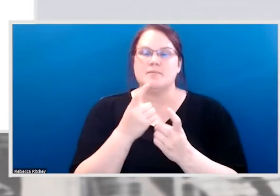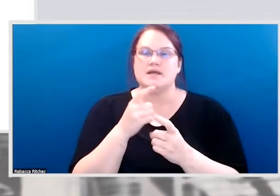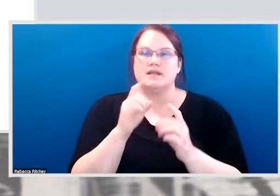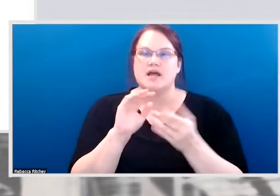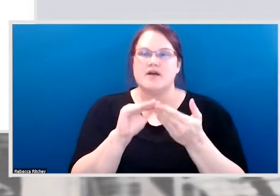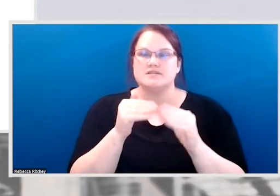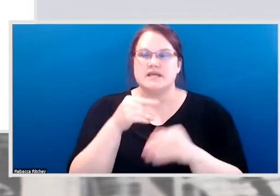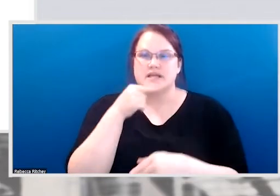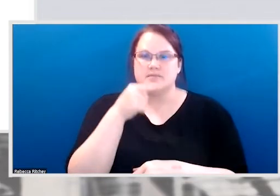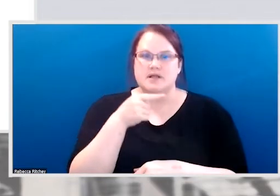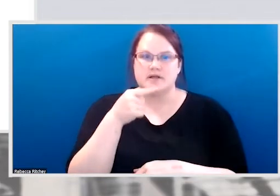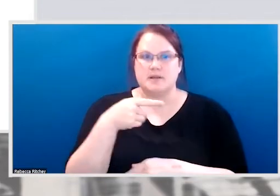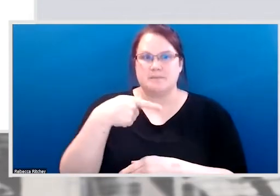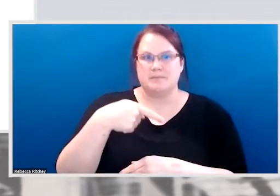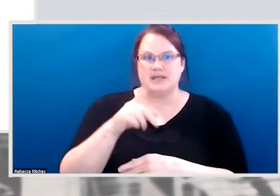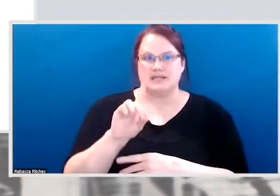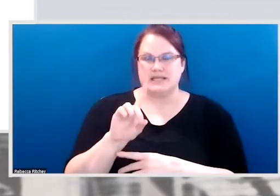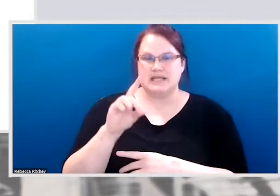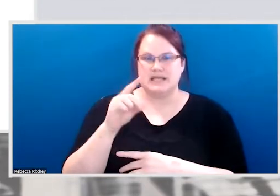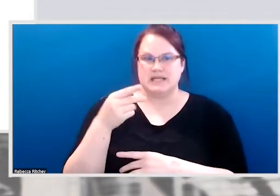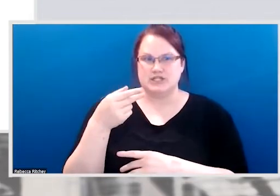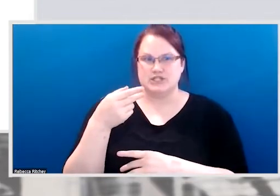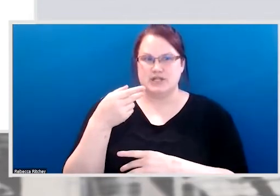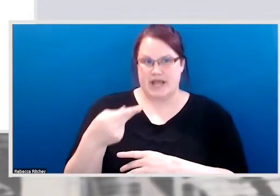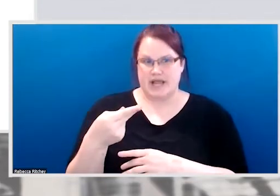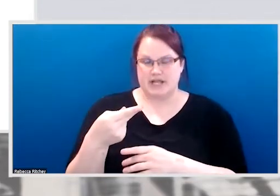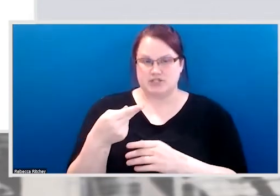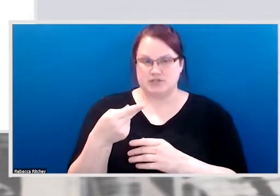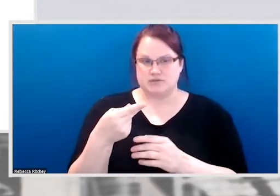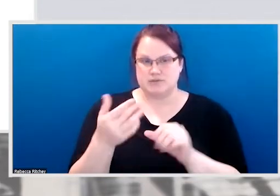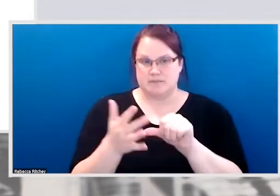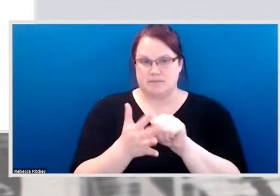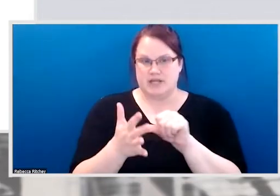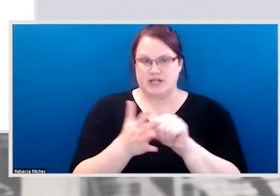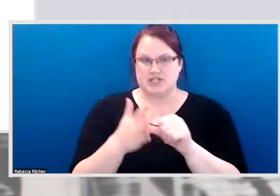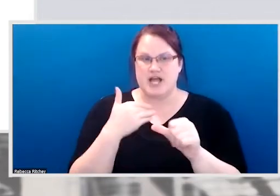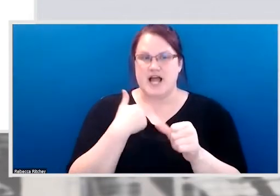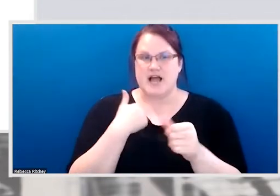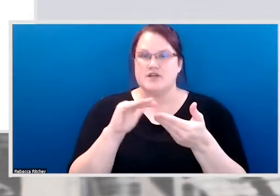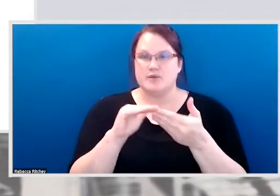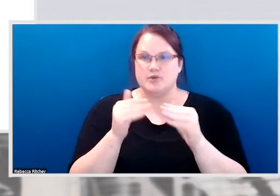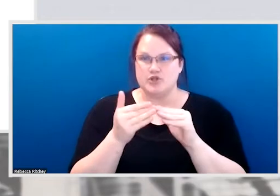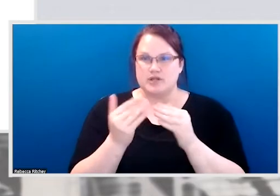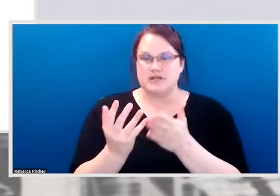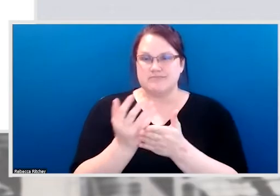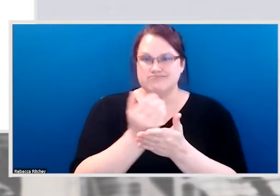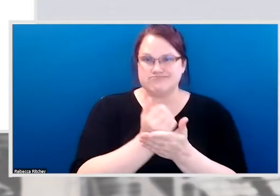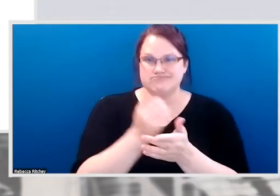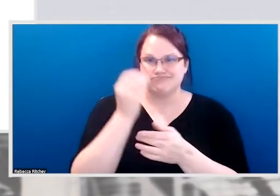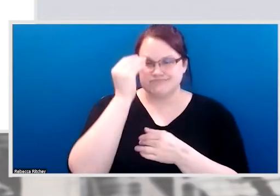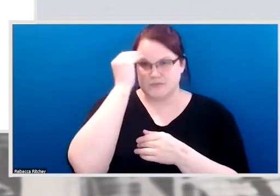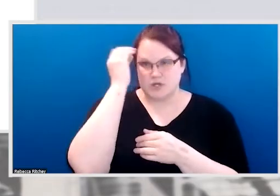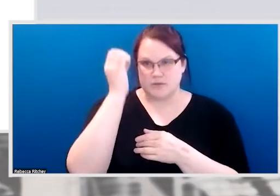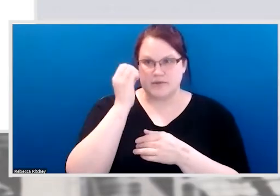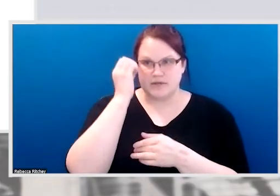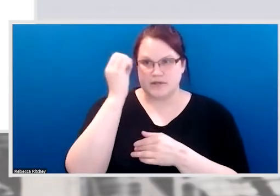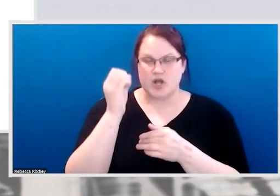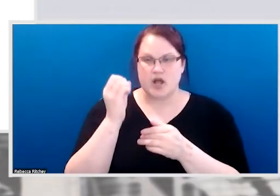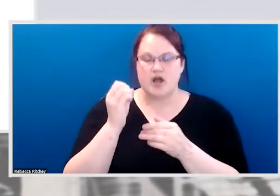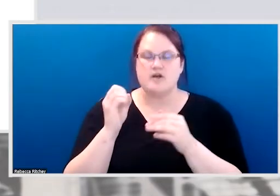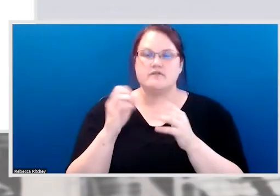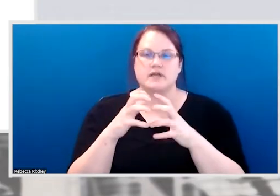Engage PGH page where we gather formal input from the community on requests for demolition of condemned